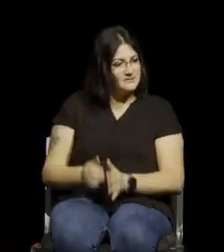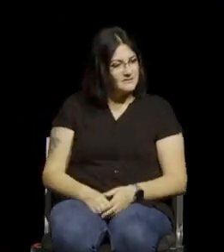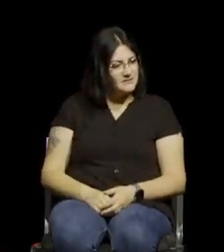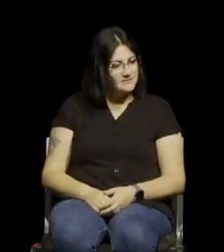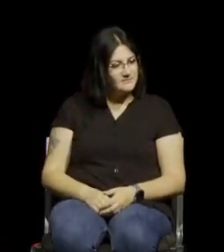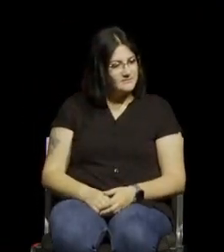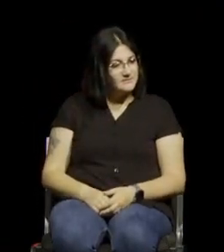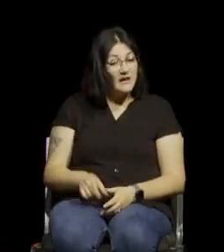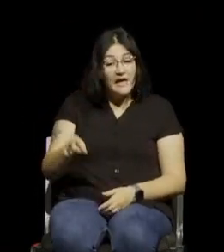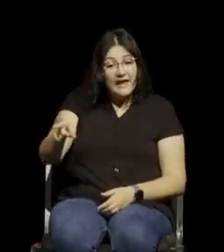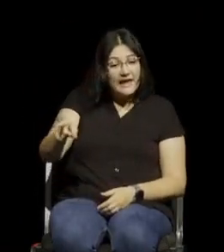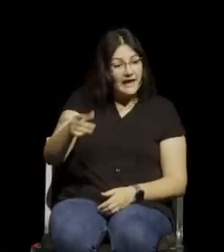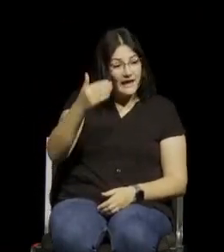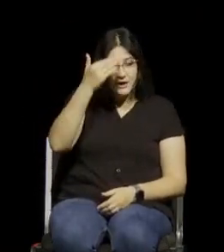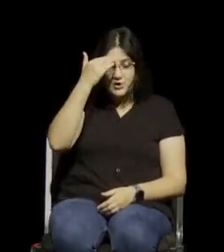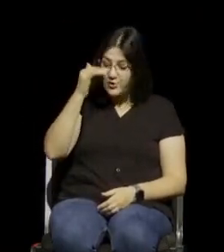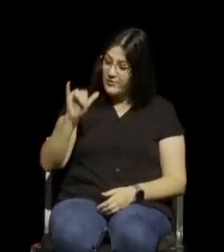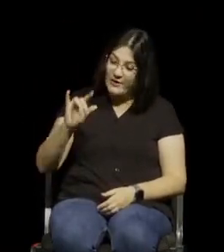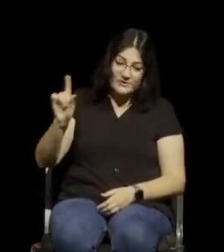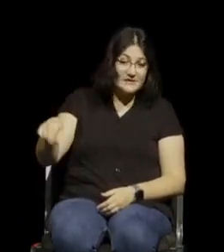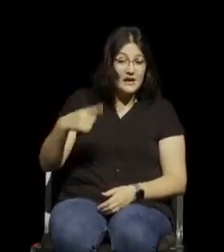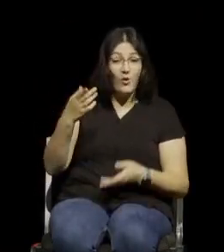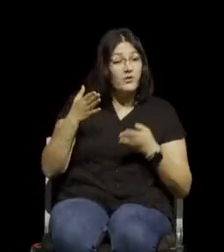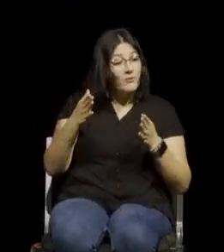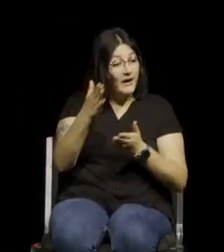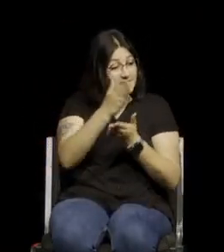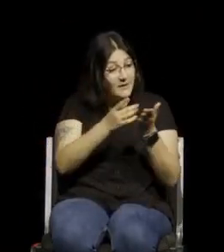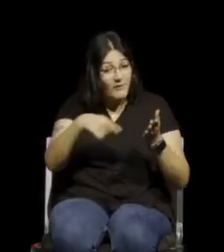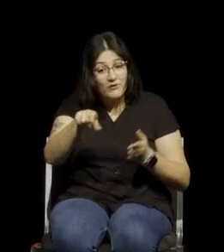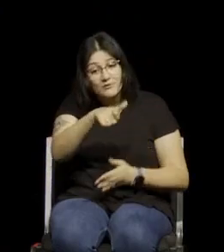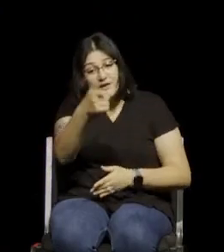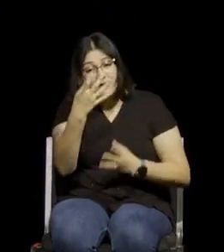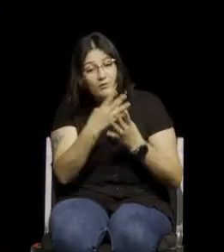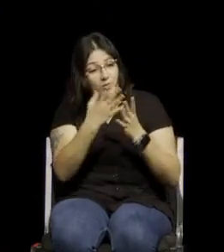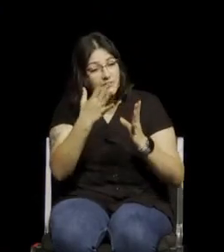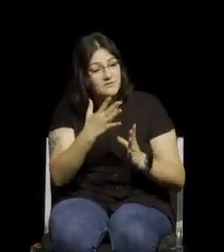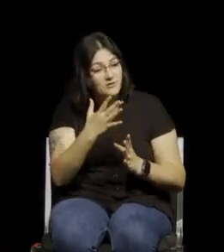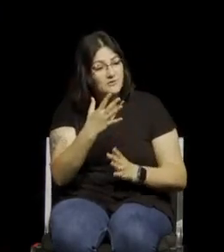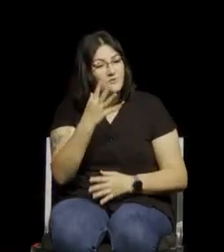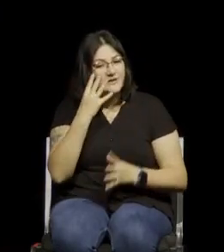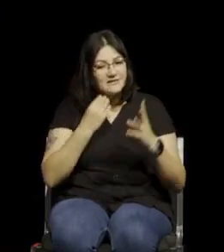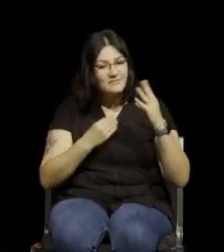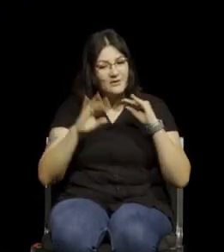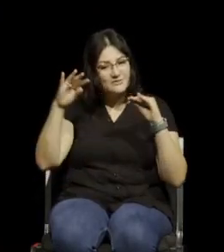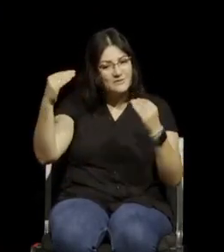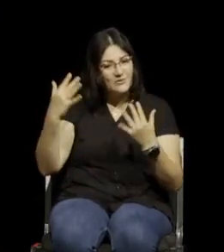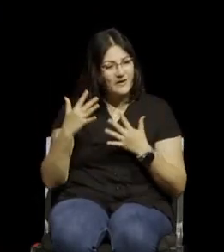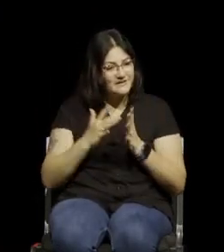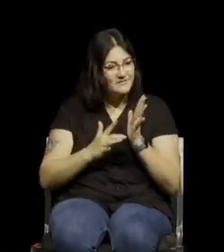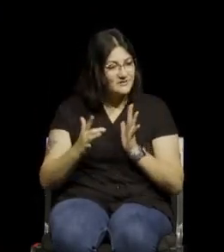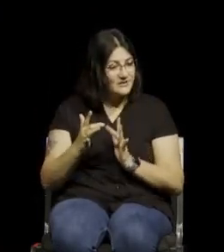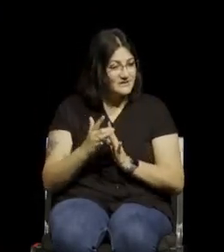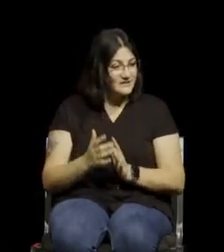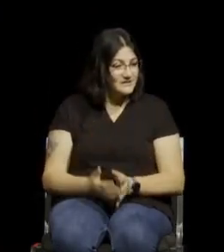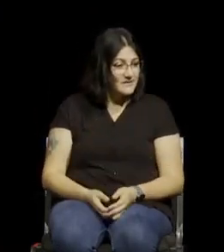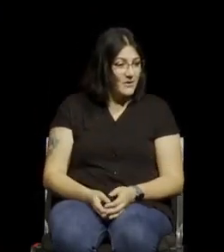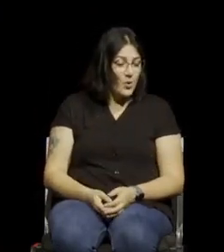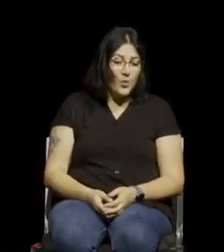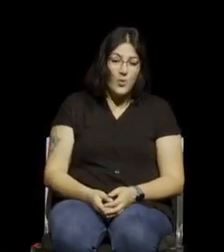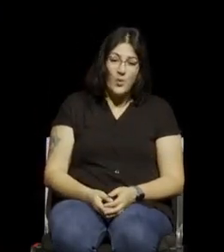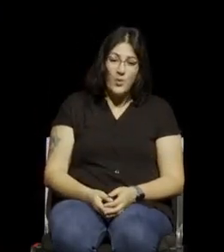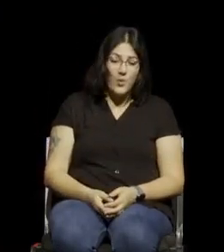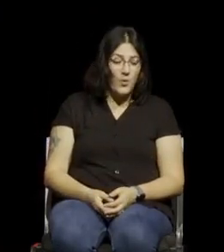Because he knew that was the only way some of those people would ever experience the grace and peace of Jesus Christ. Now that is crazy